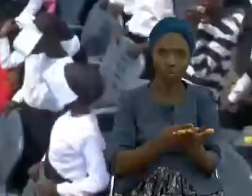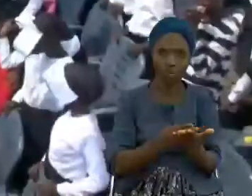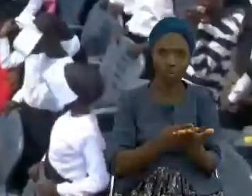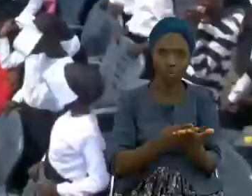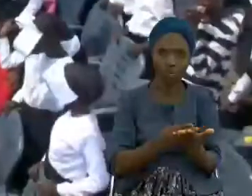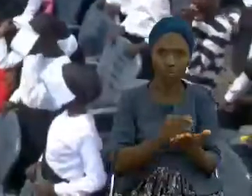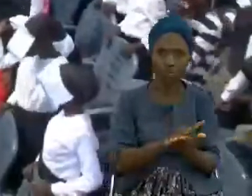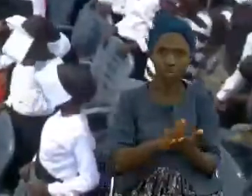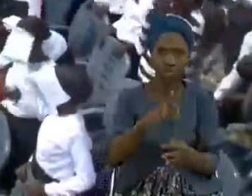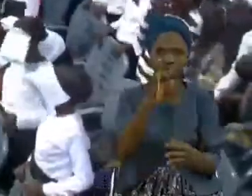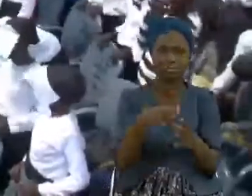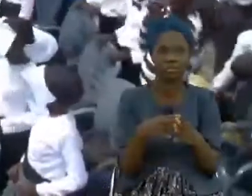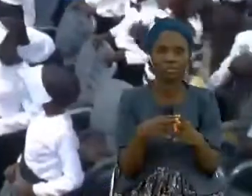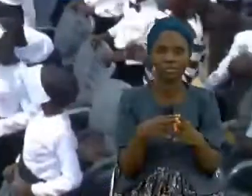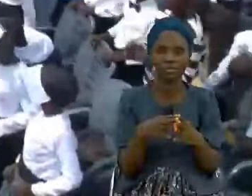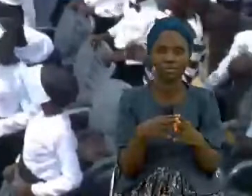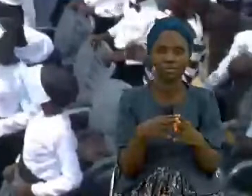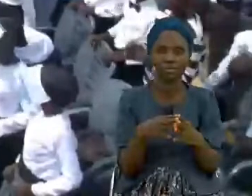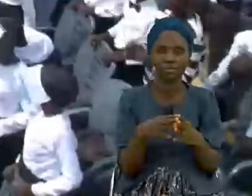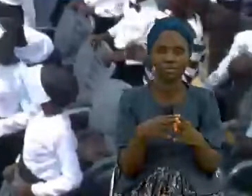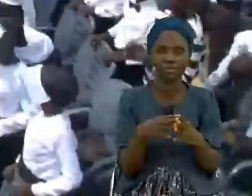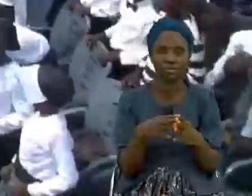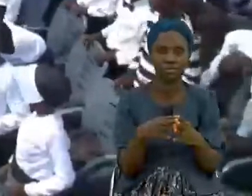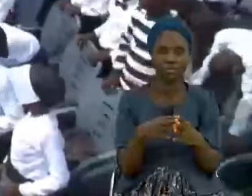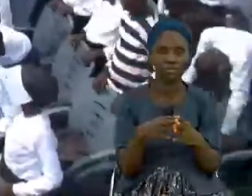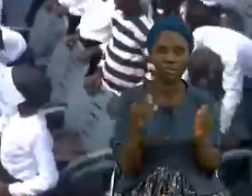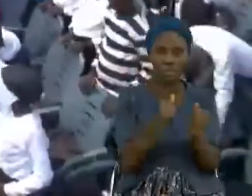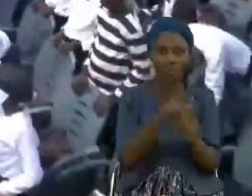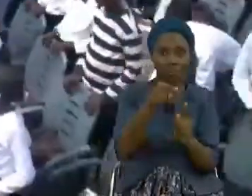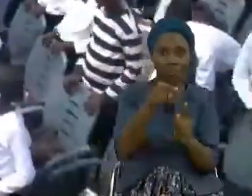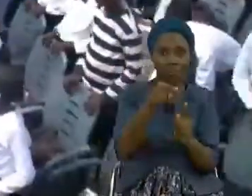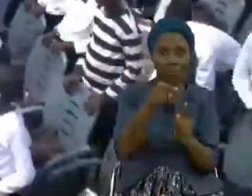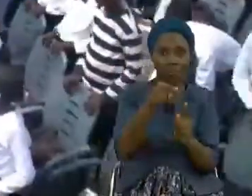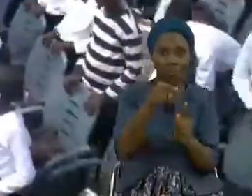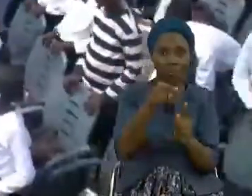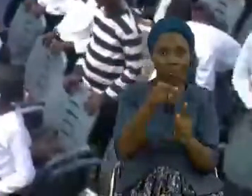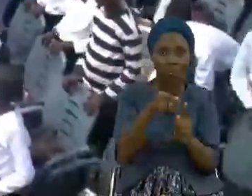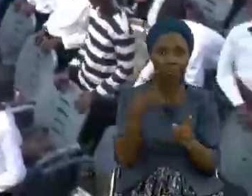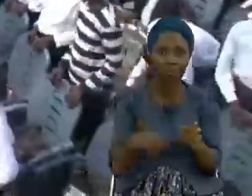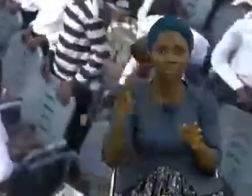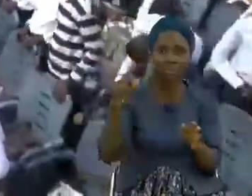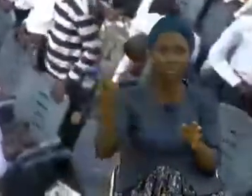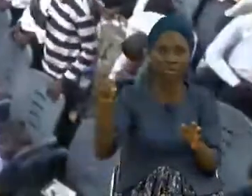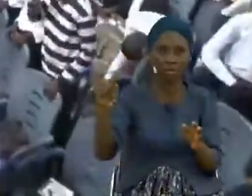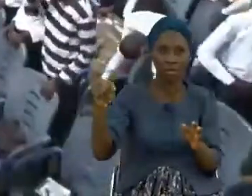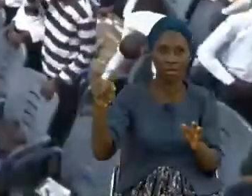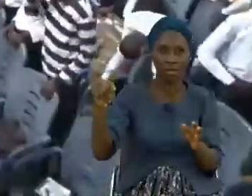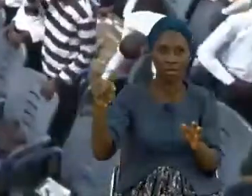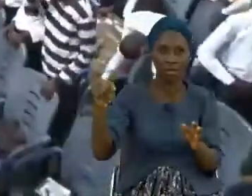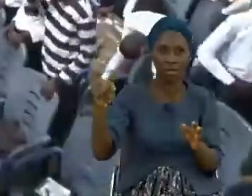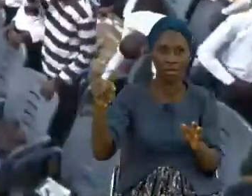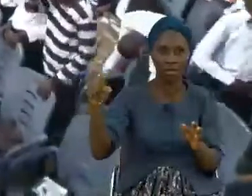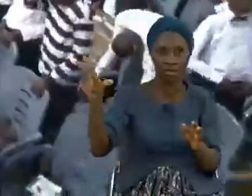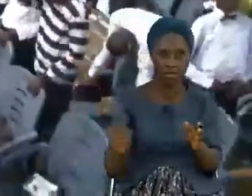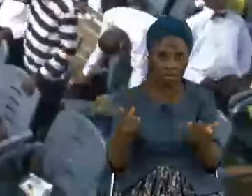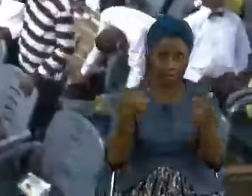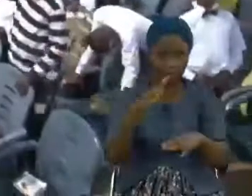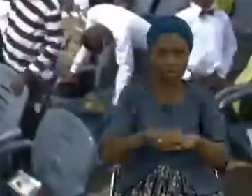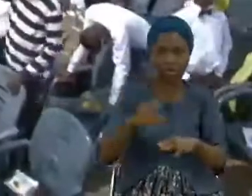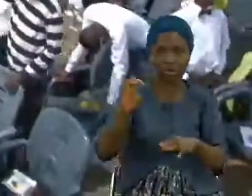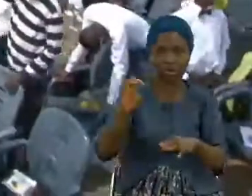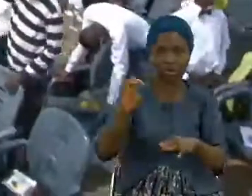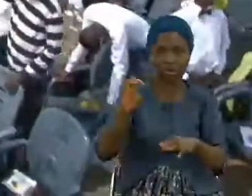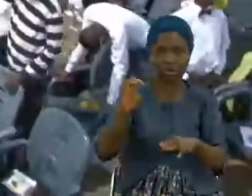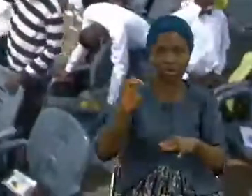when the mantra came on elijah all those servants knew the saw it and the